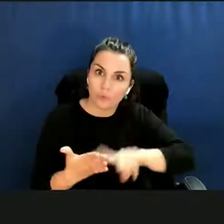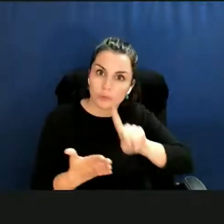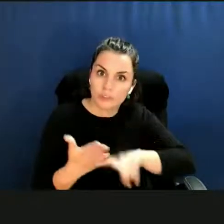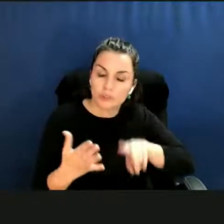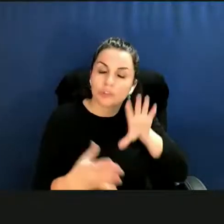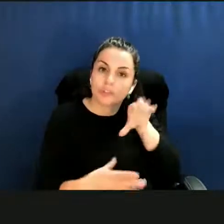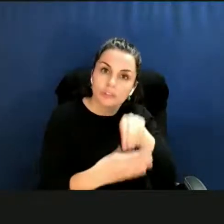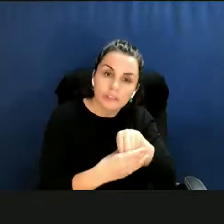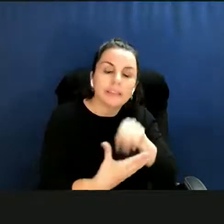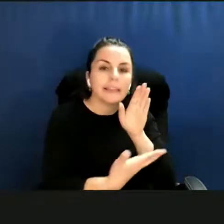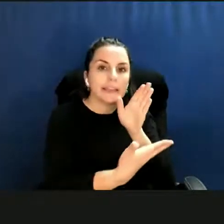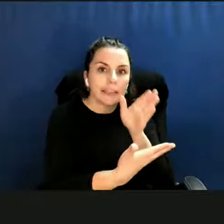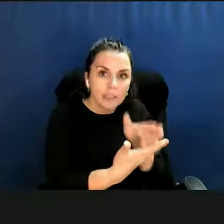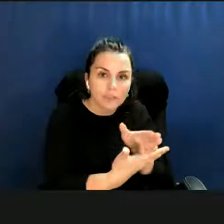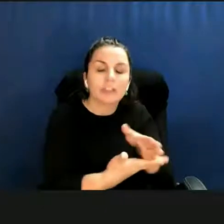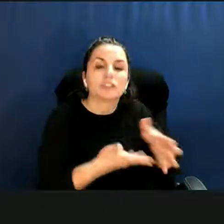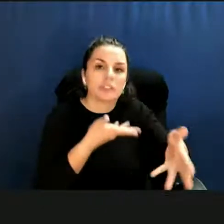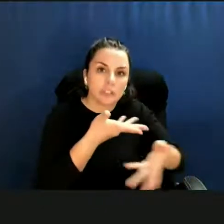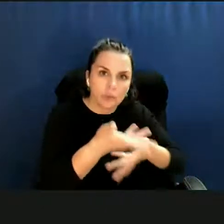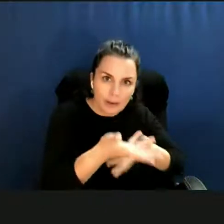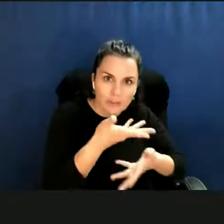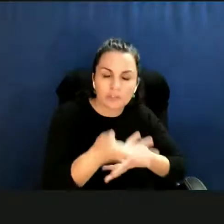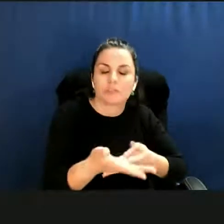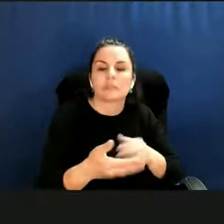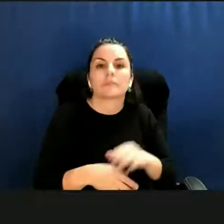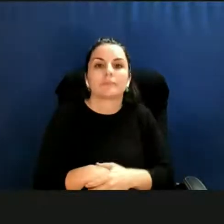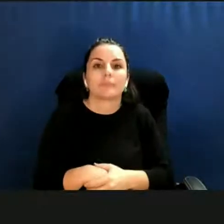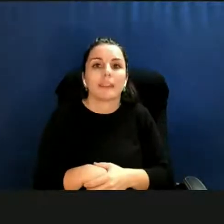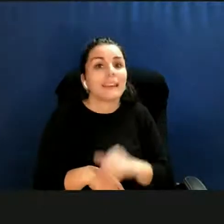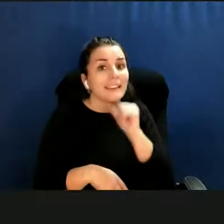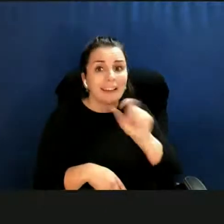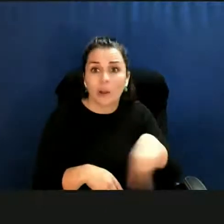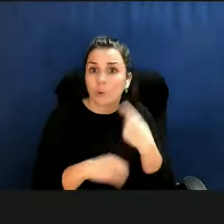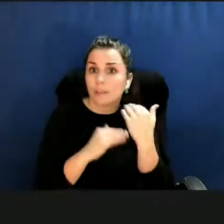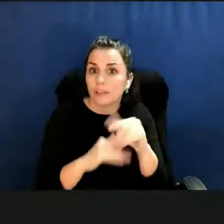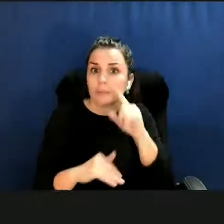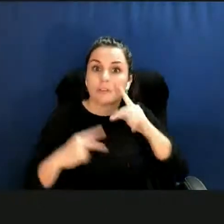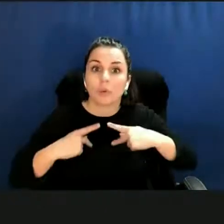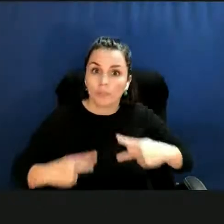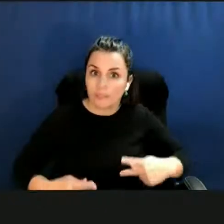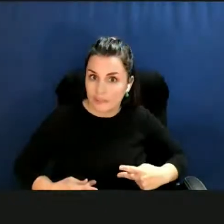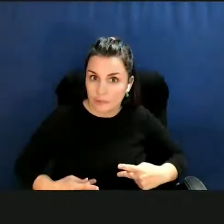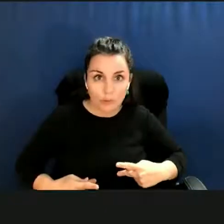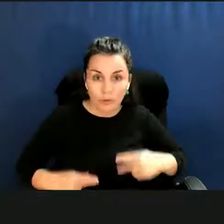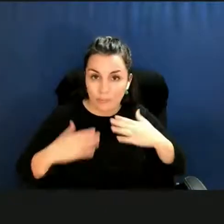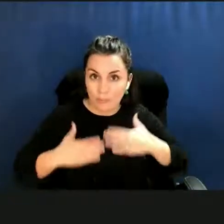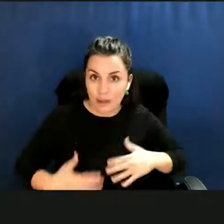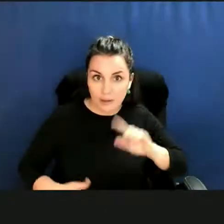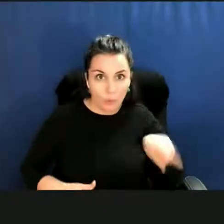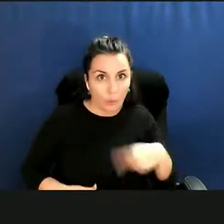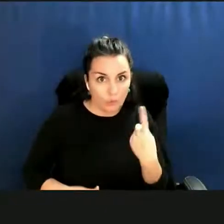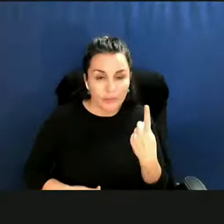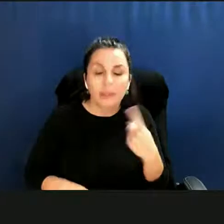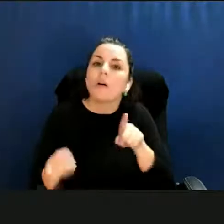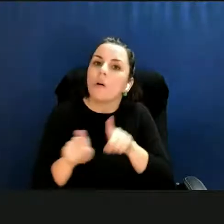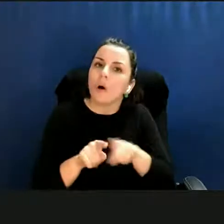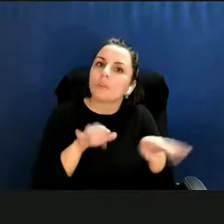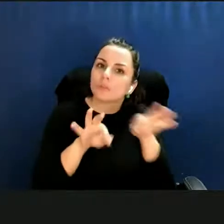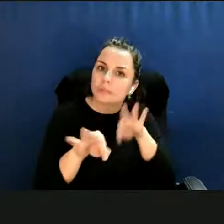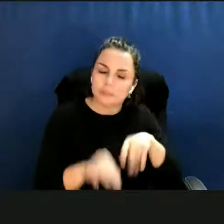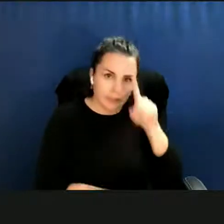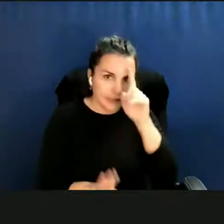interventions, procedures, or interactions. This is not limited to physical risk. You'd also want to address psychological